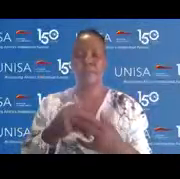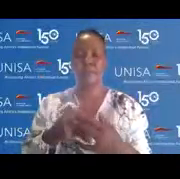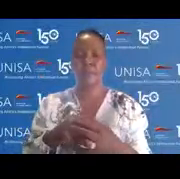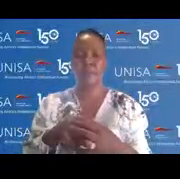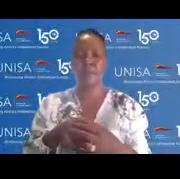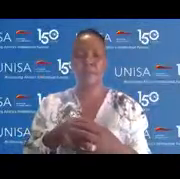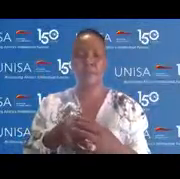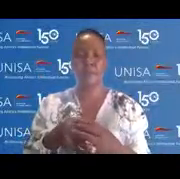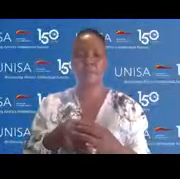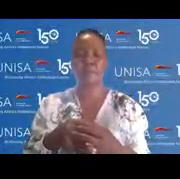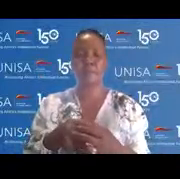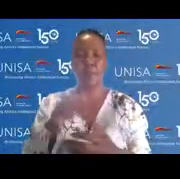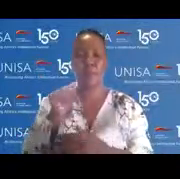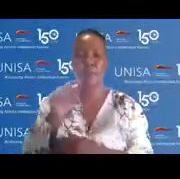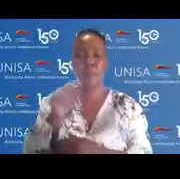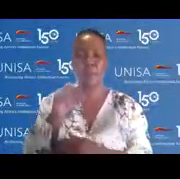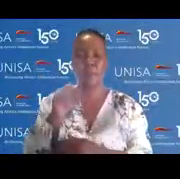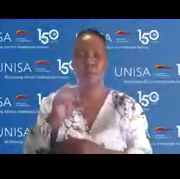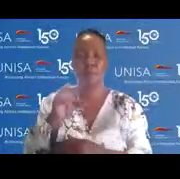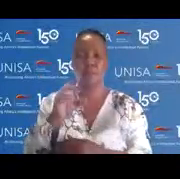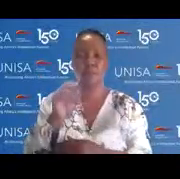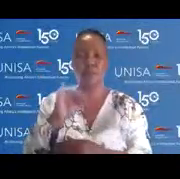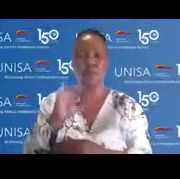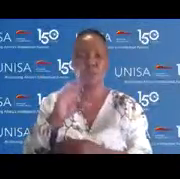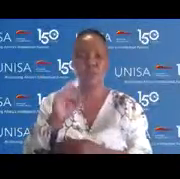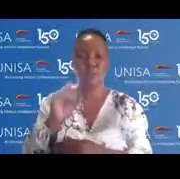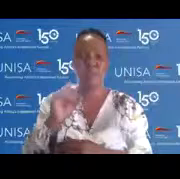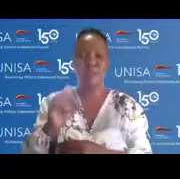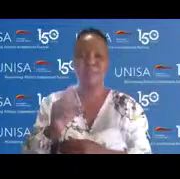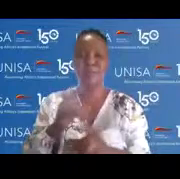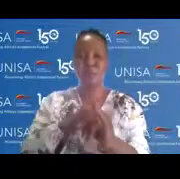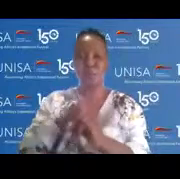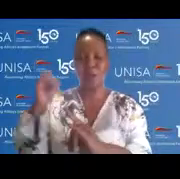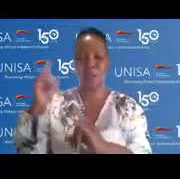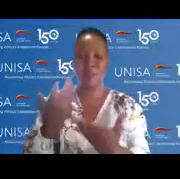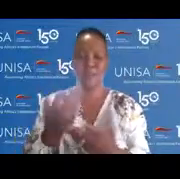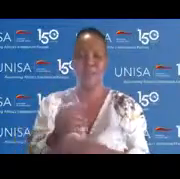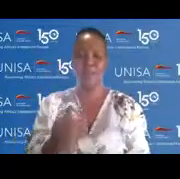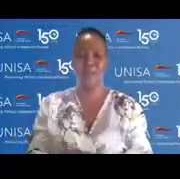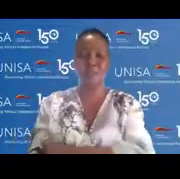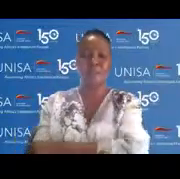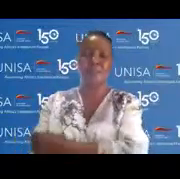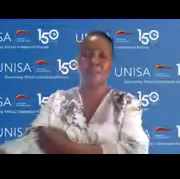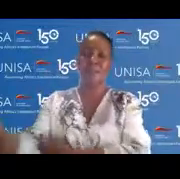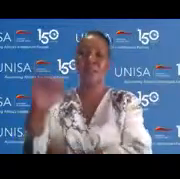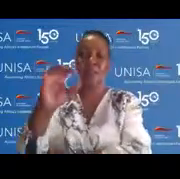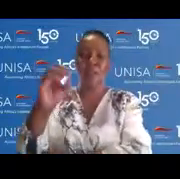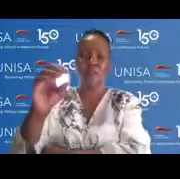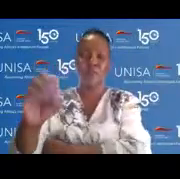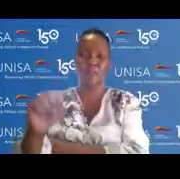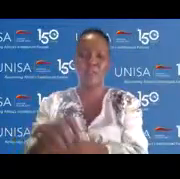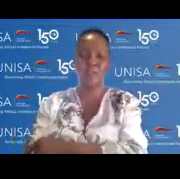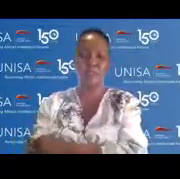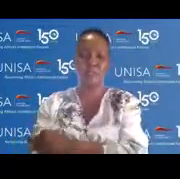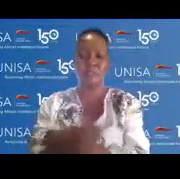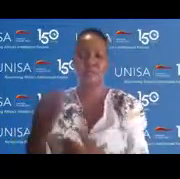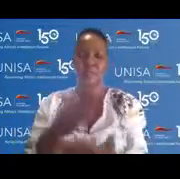is currently winning. Go Android, go! And then we've got iOS, and then third is I don't know. Oh dear. Okay, but that's